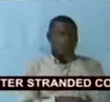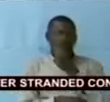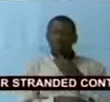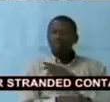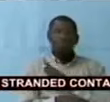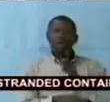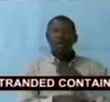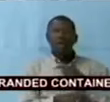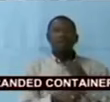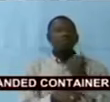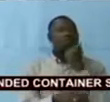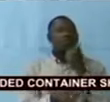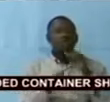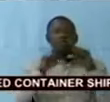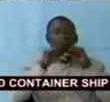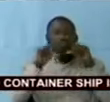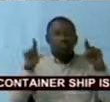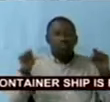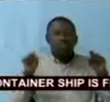plate.